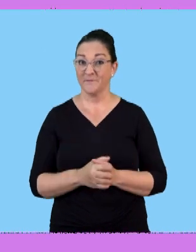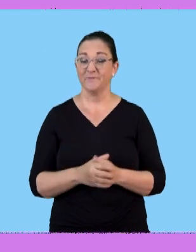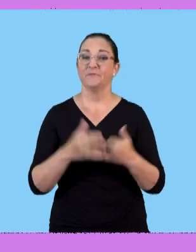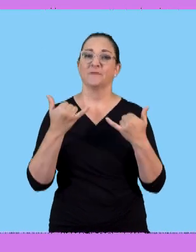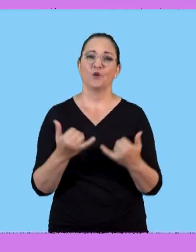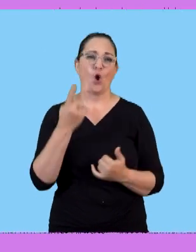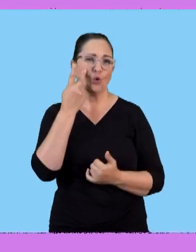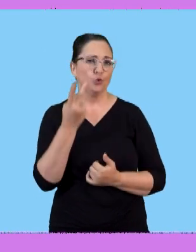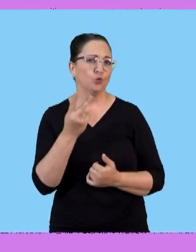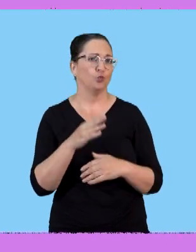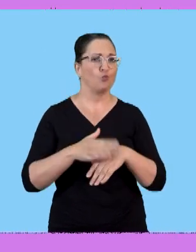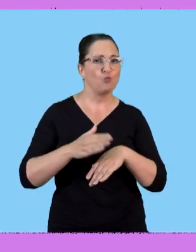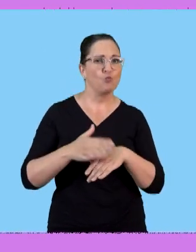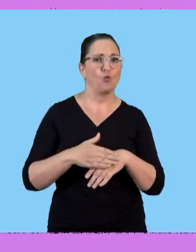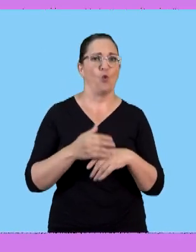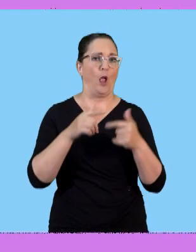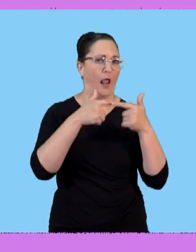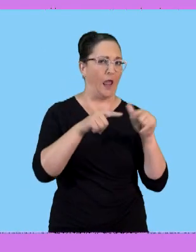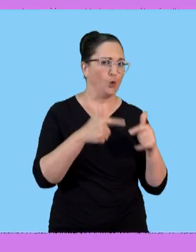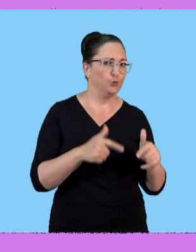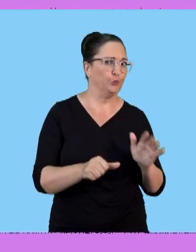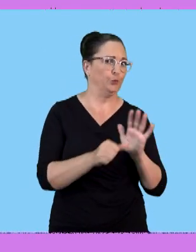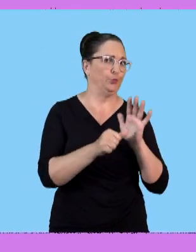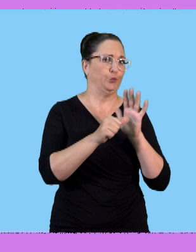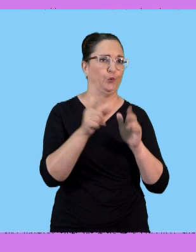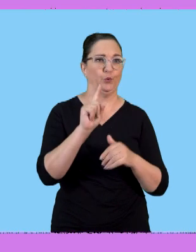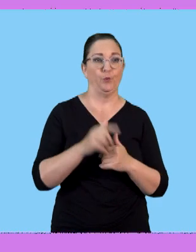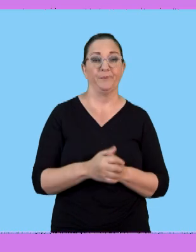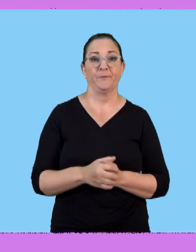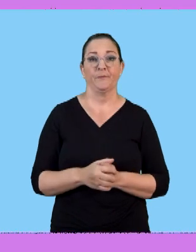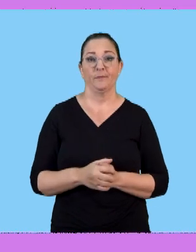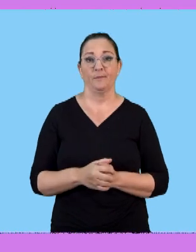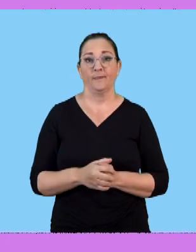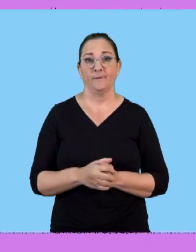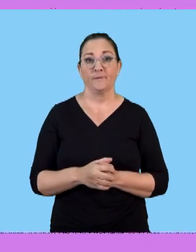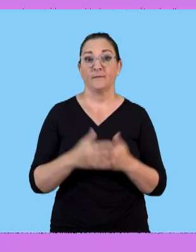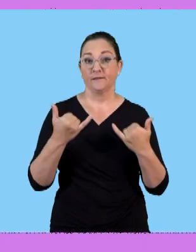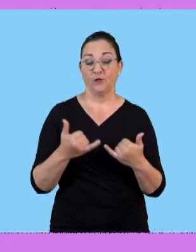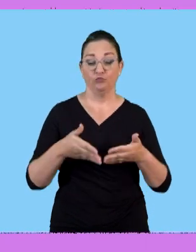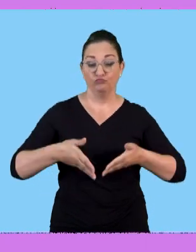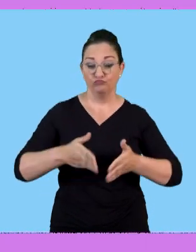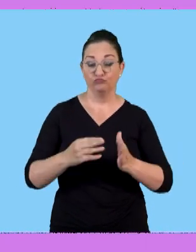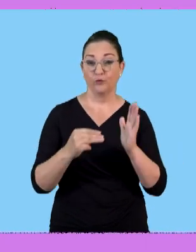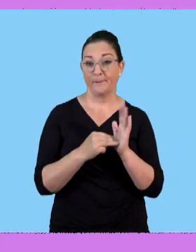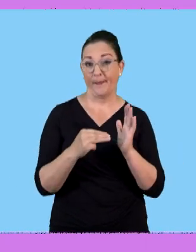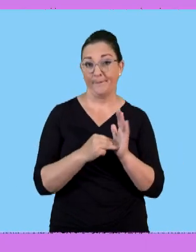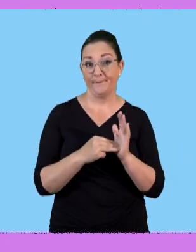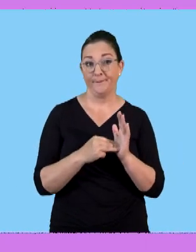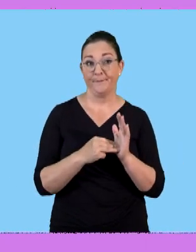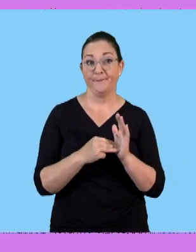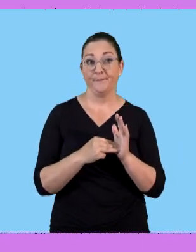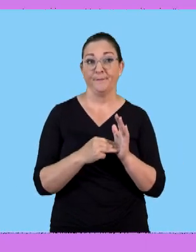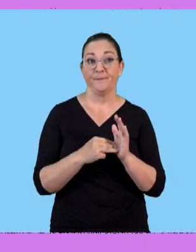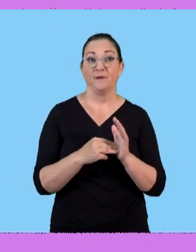clear? Now, I would like us to look at more important language, right? So here I've indicated a street map,